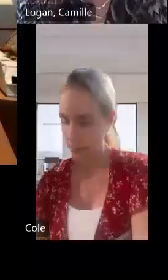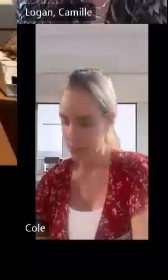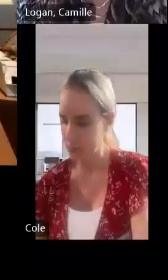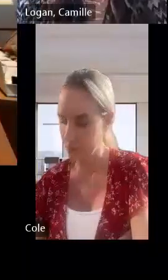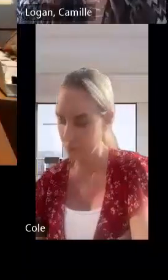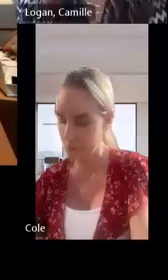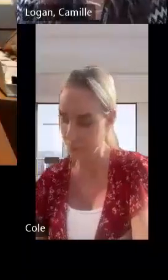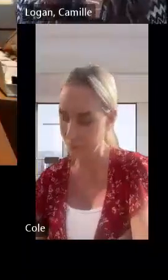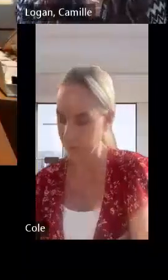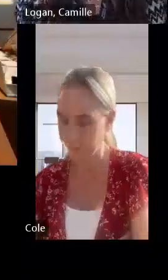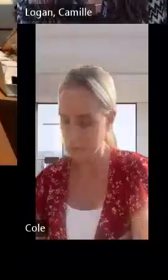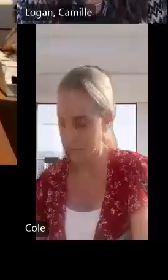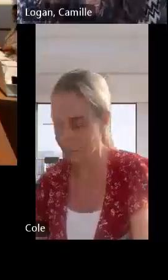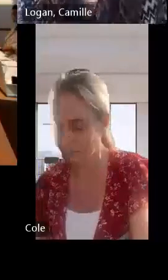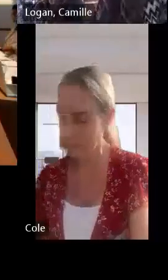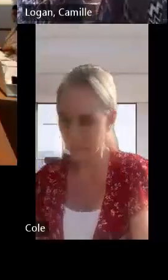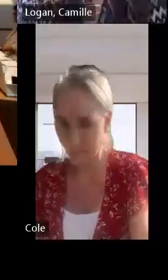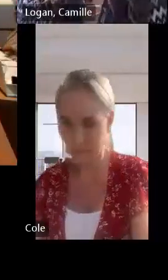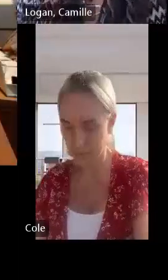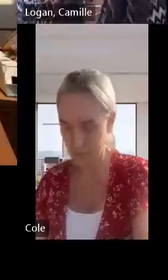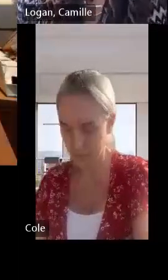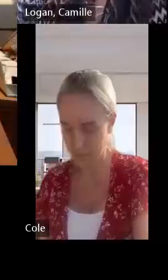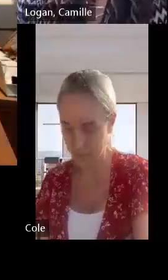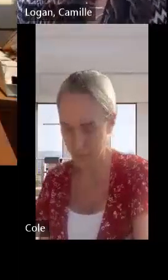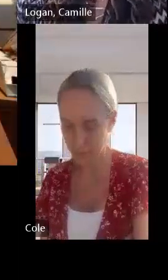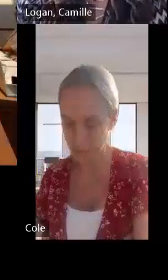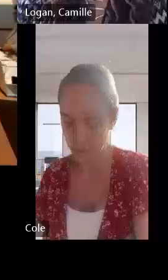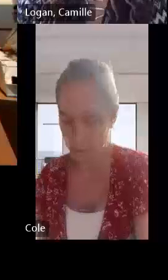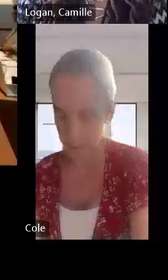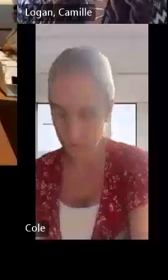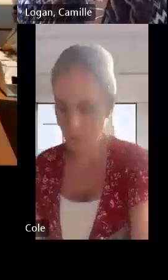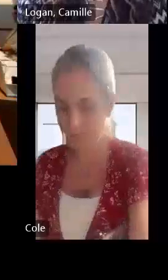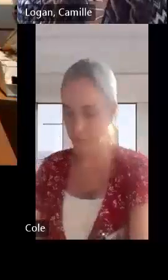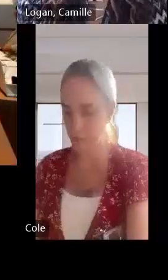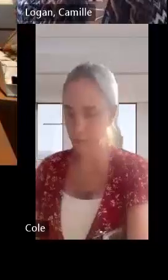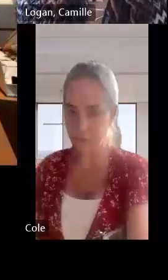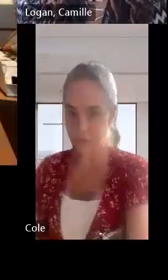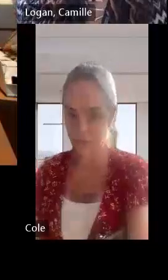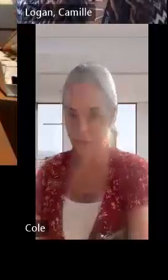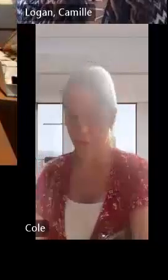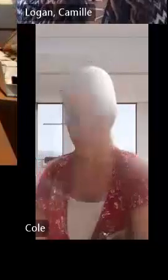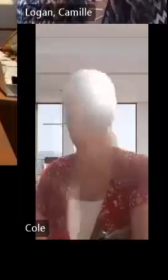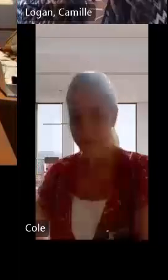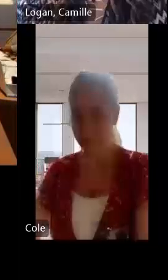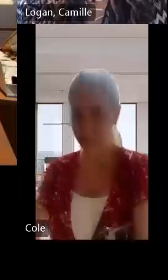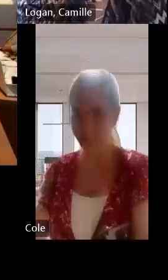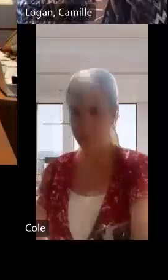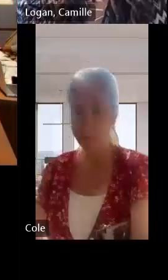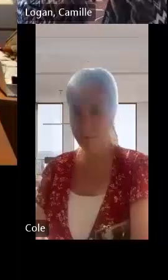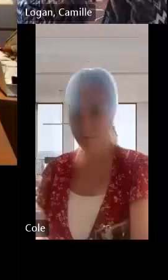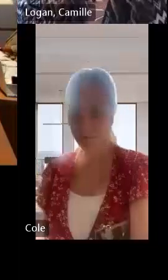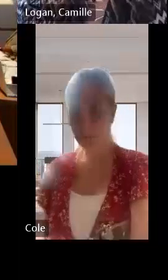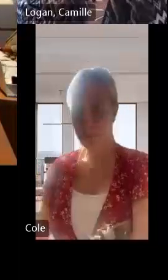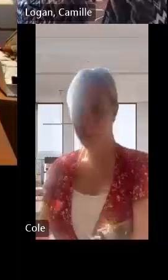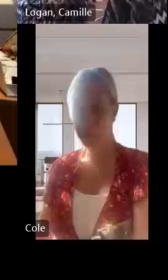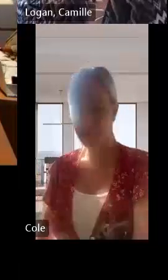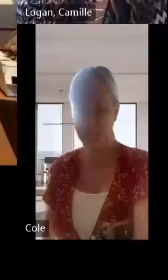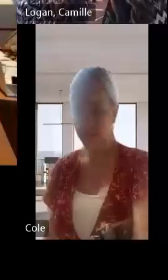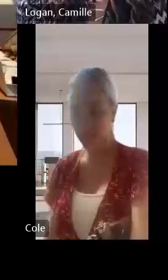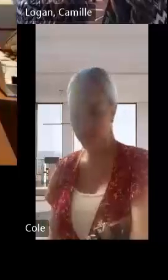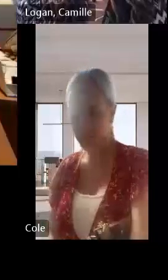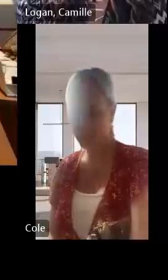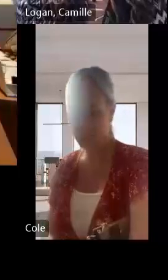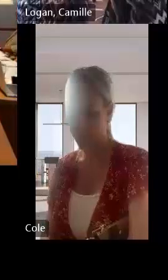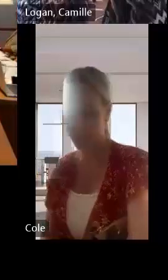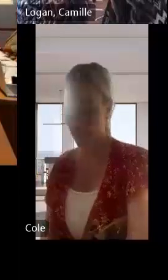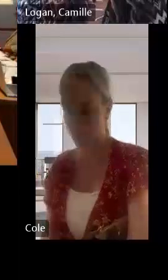Okay, so just that, and through you, Chair, so we would expect then that we would have Would these be educators